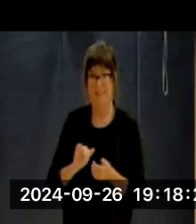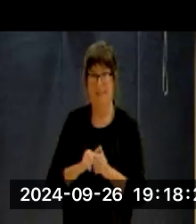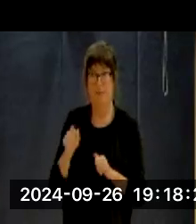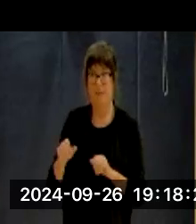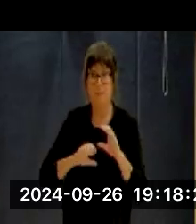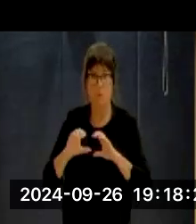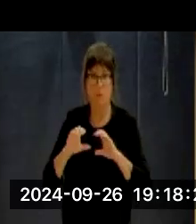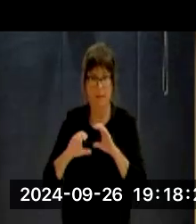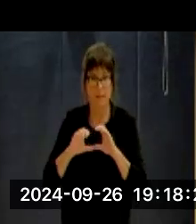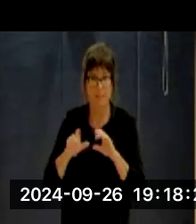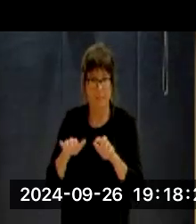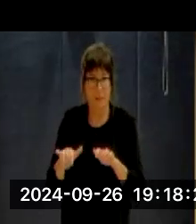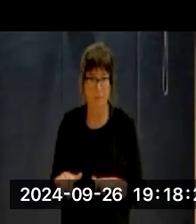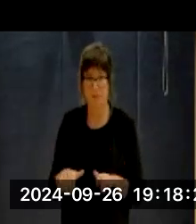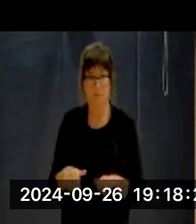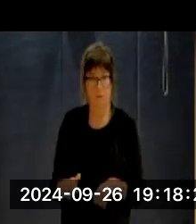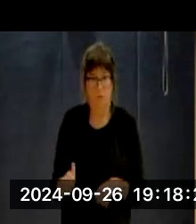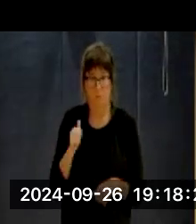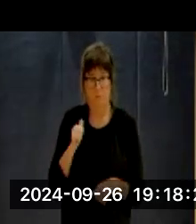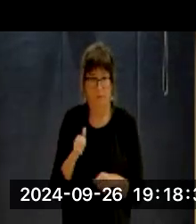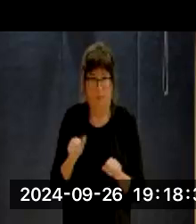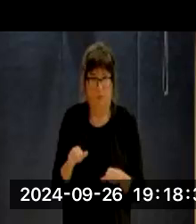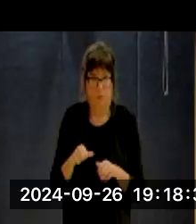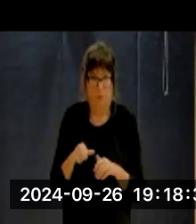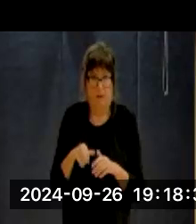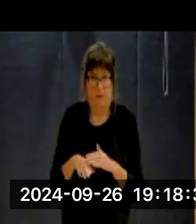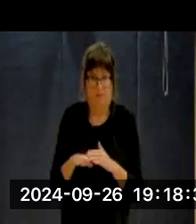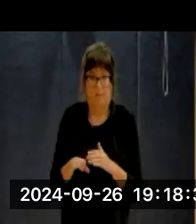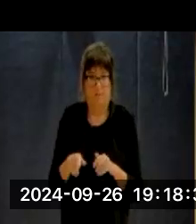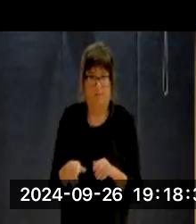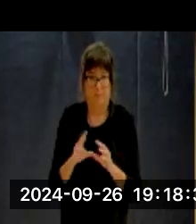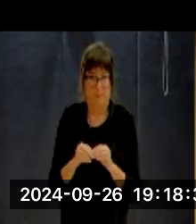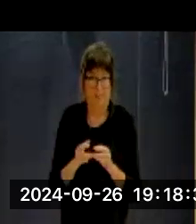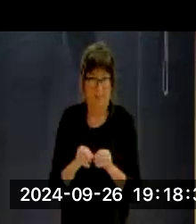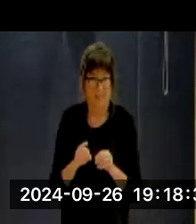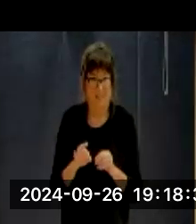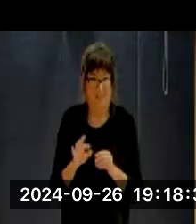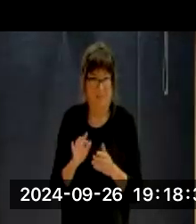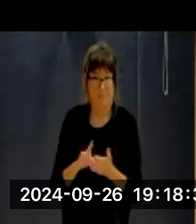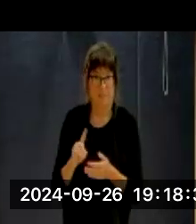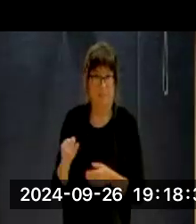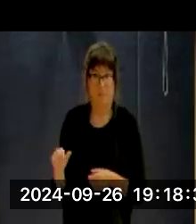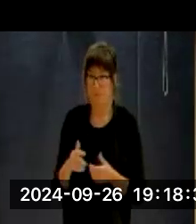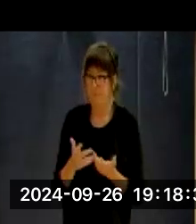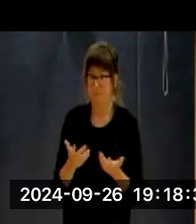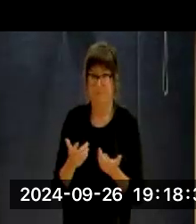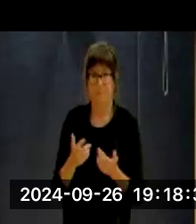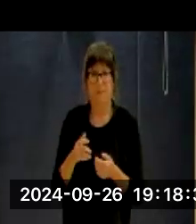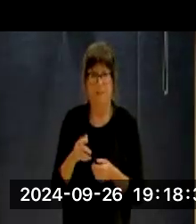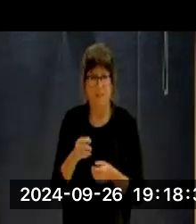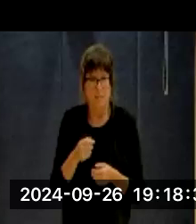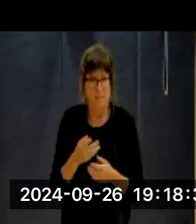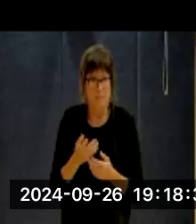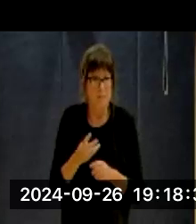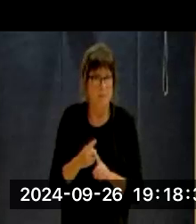He types. He would not be able to access this meeting. A short while ago, the computer screen got very scattered. We could